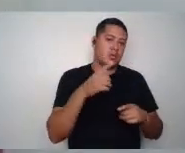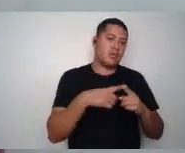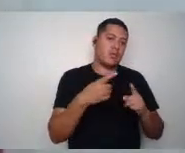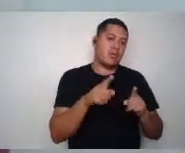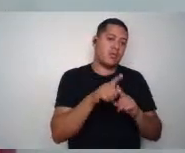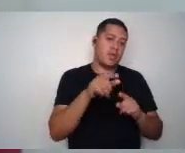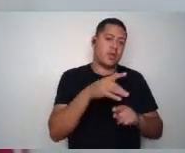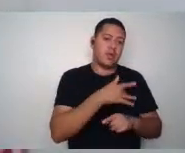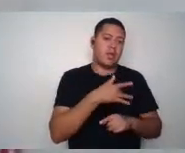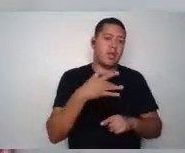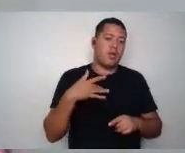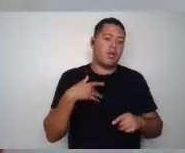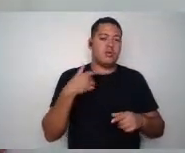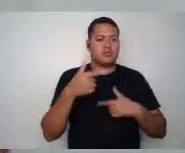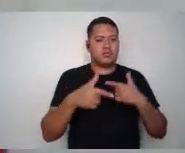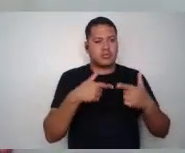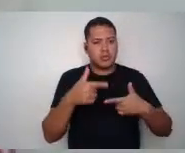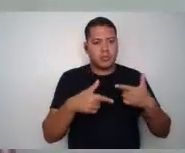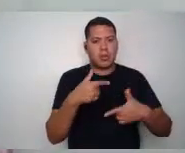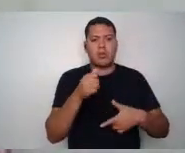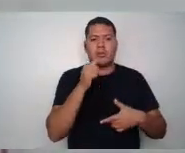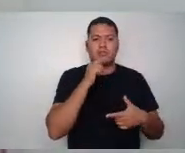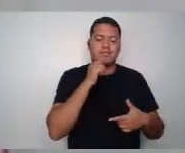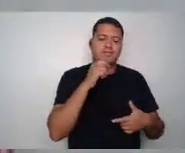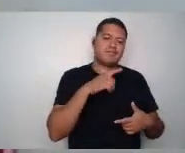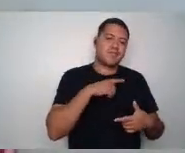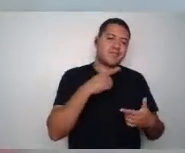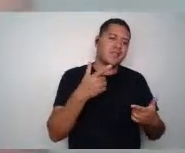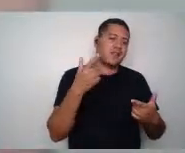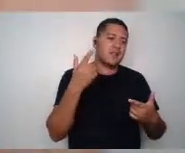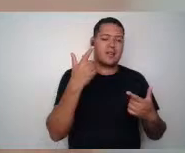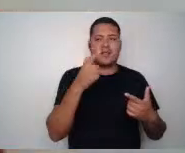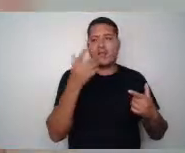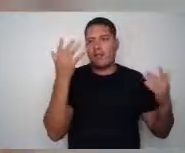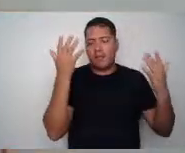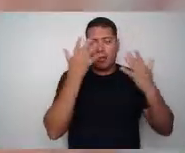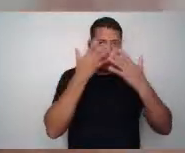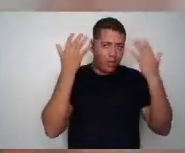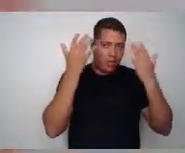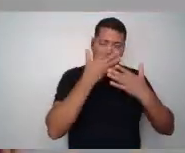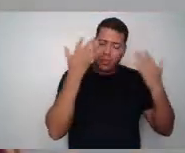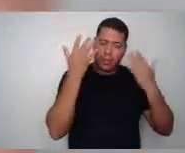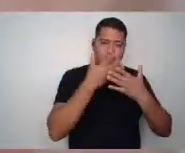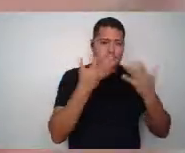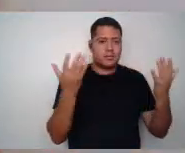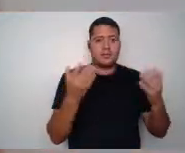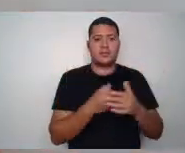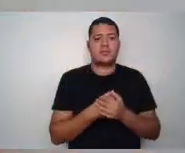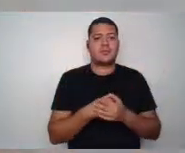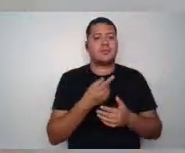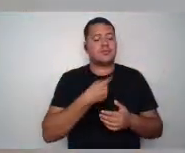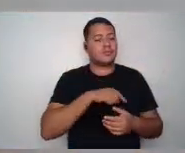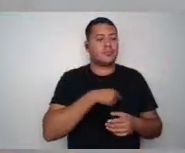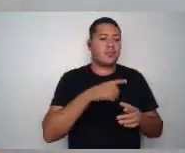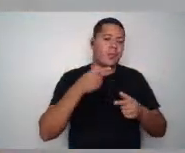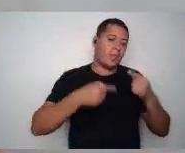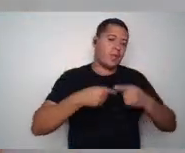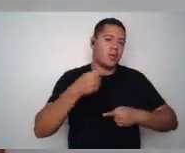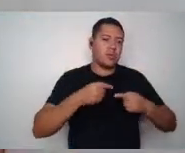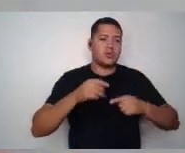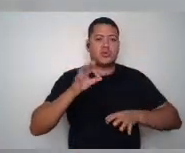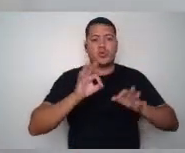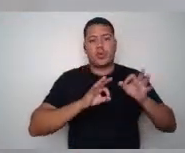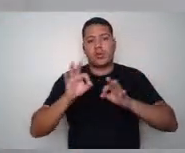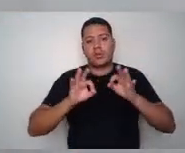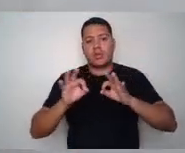discussed concerning the workers' health, and it's still invisible. You know, we still